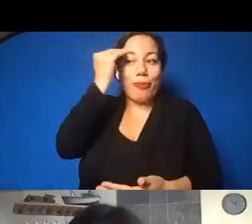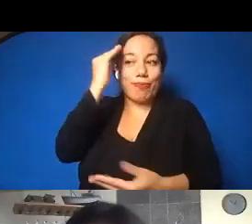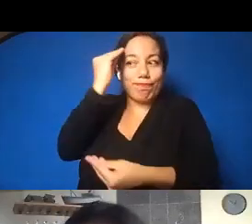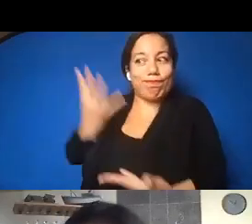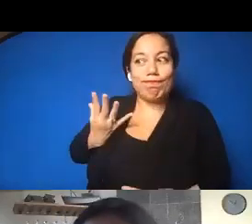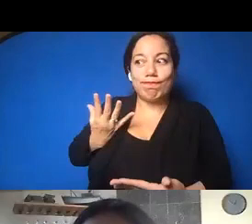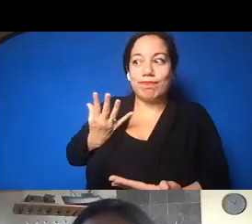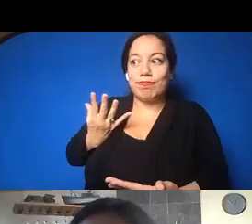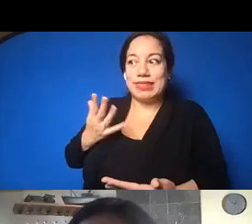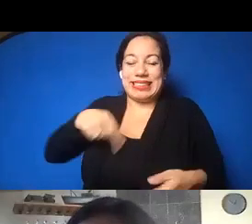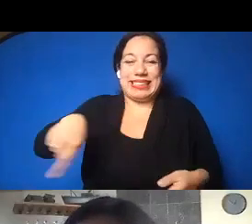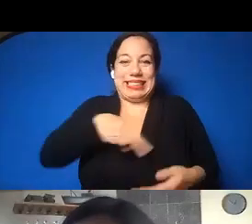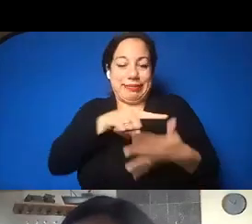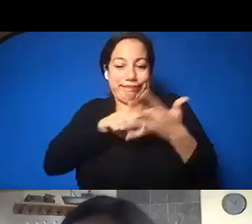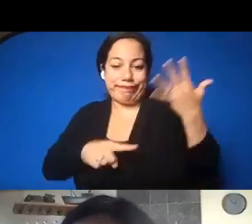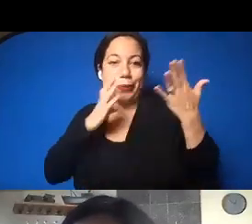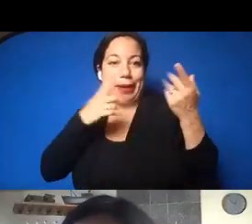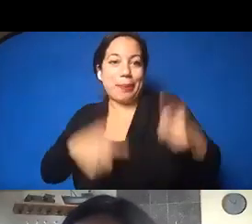And on the other hand,